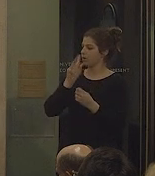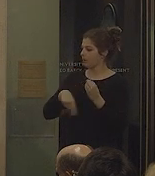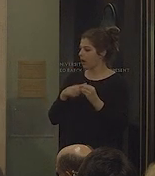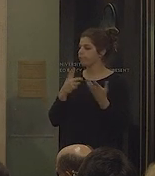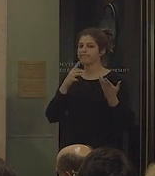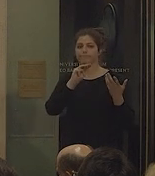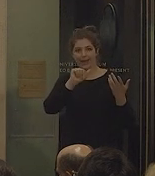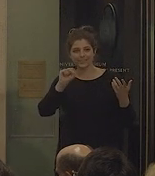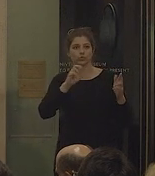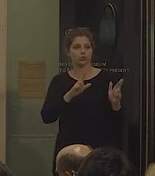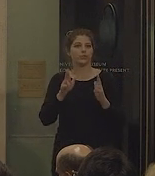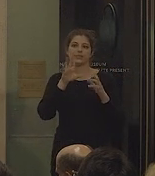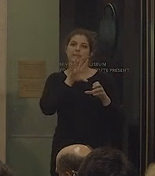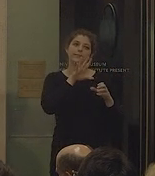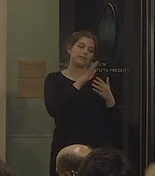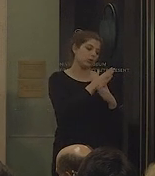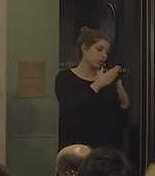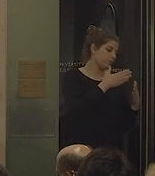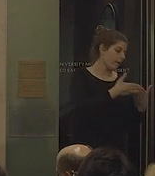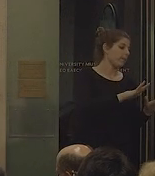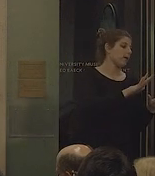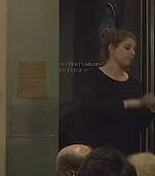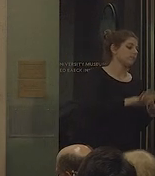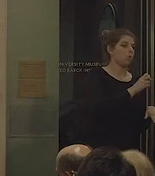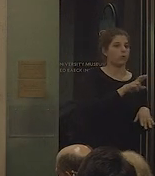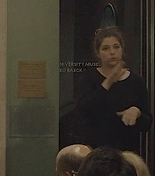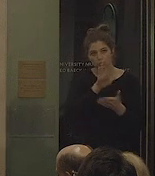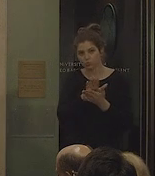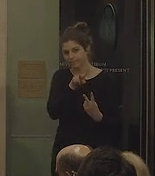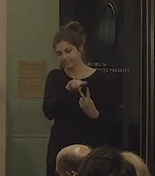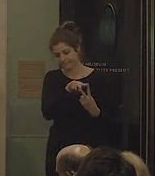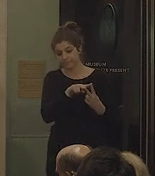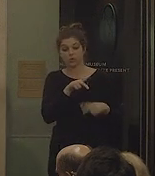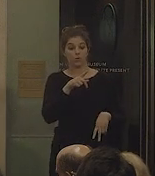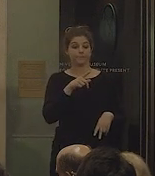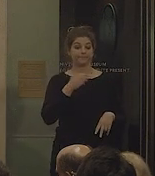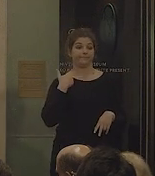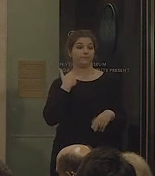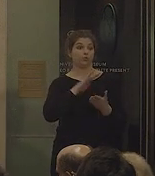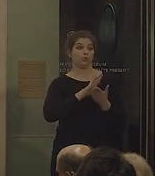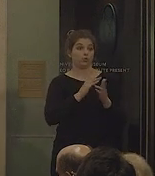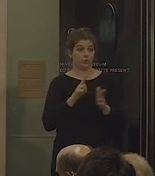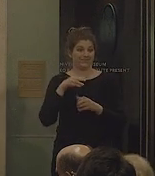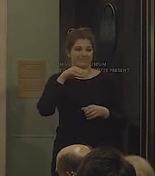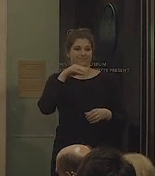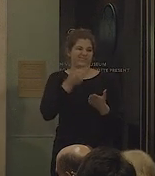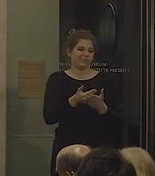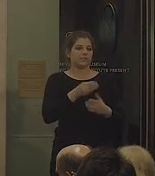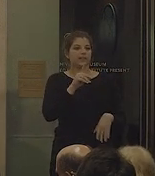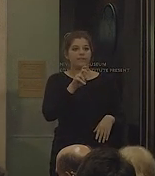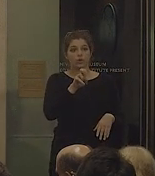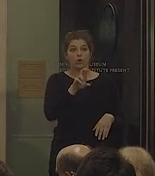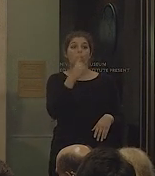about mass shootings either in public venues or in schools. So in this last school shooting outside of Denver, one